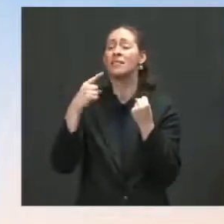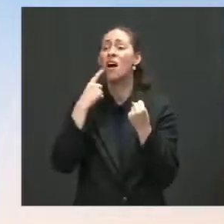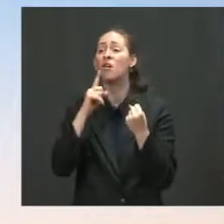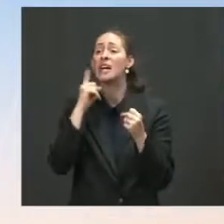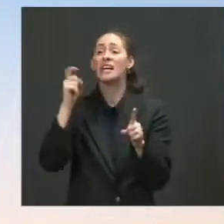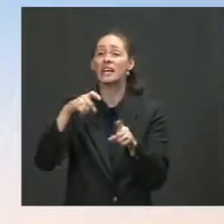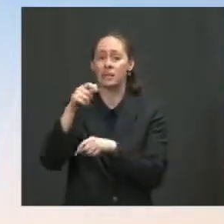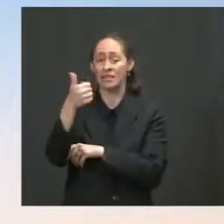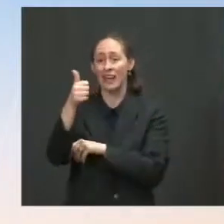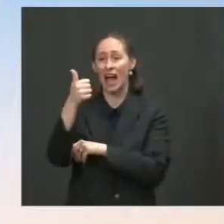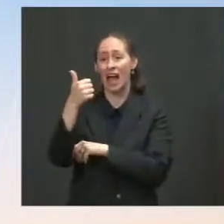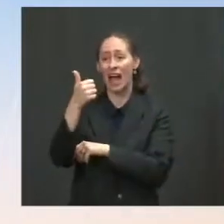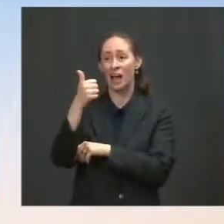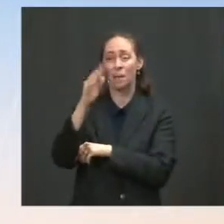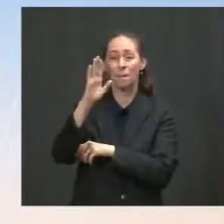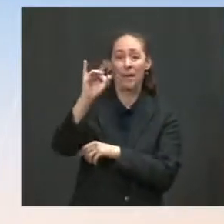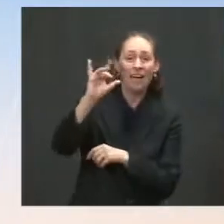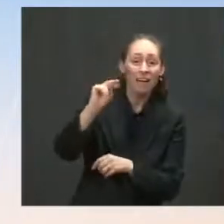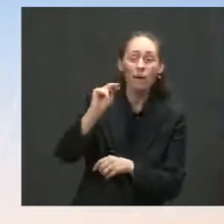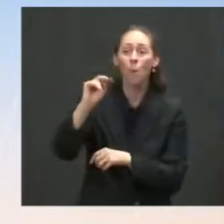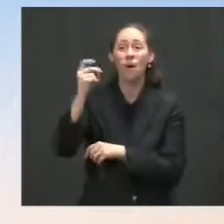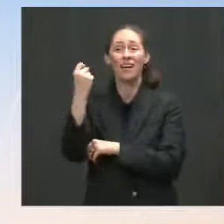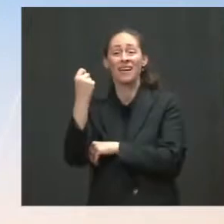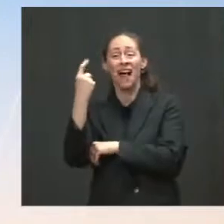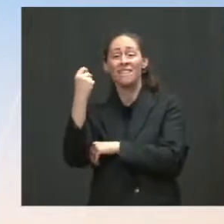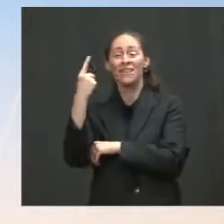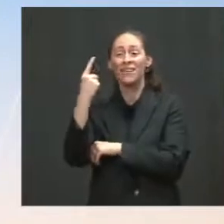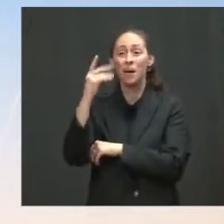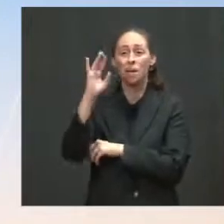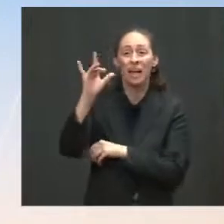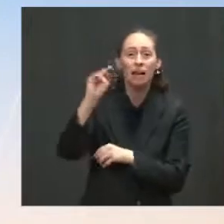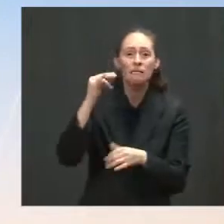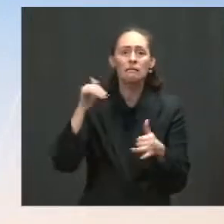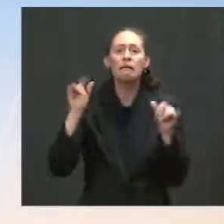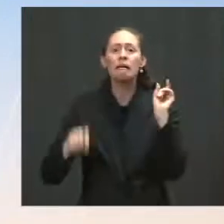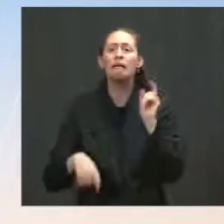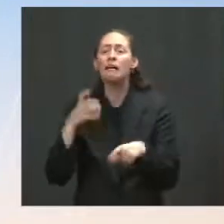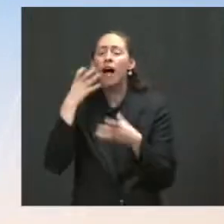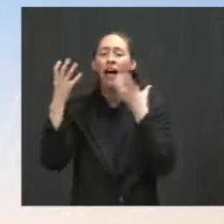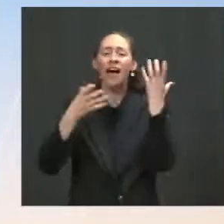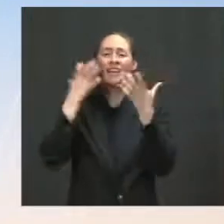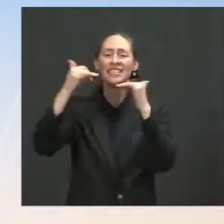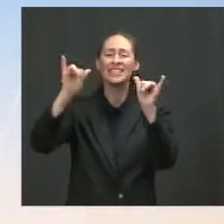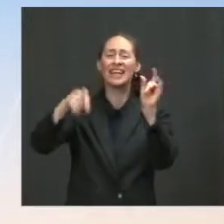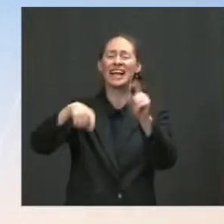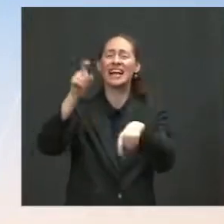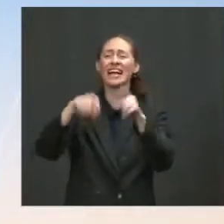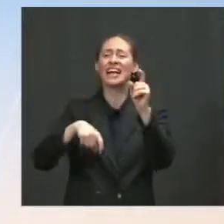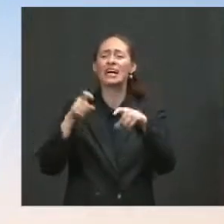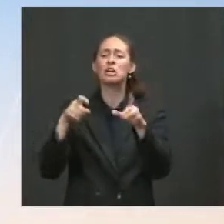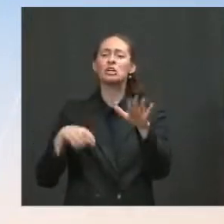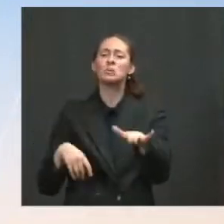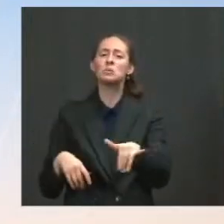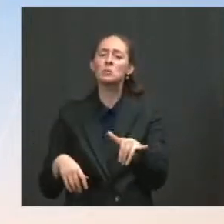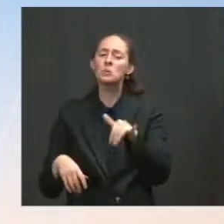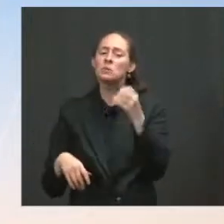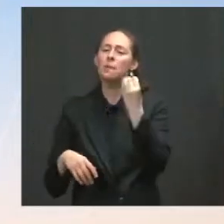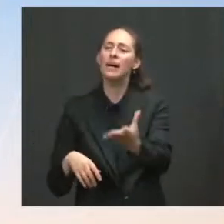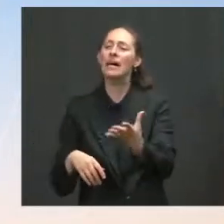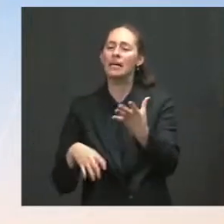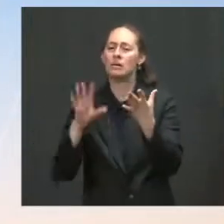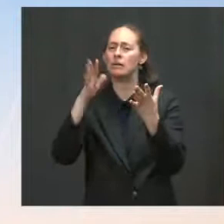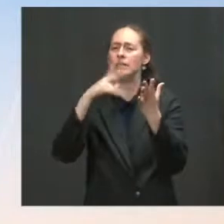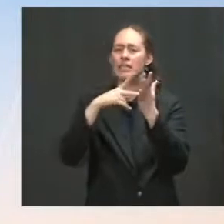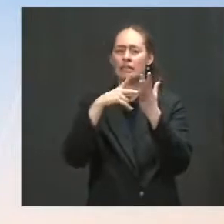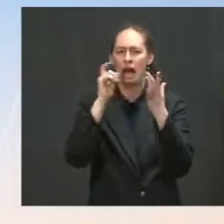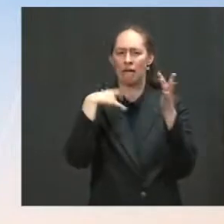than we currently have in the global community. So I think our effort is going to be continuing to make this a front and center discussion